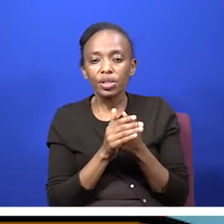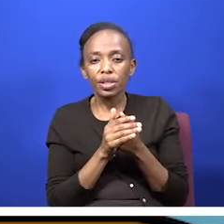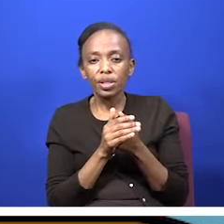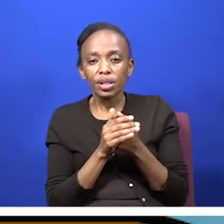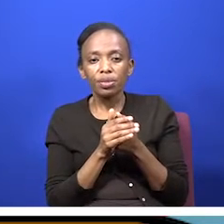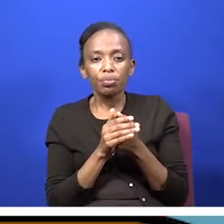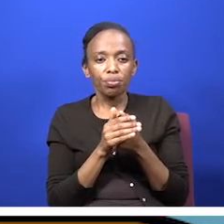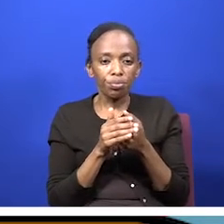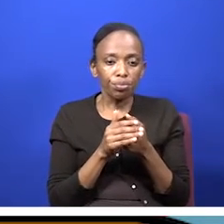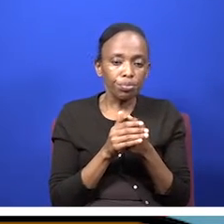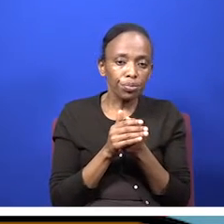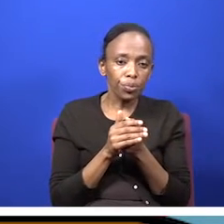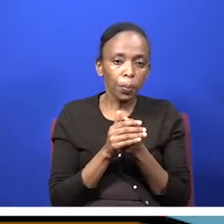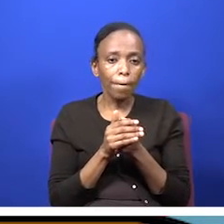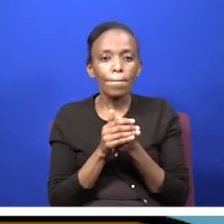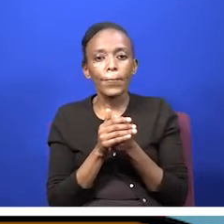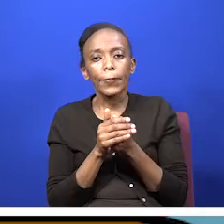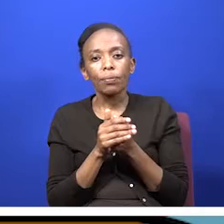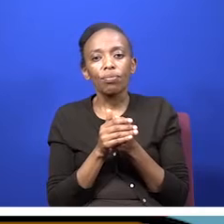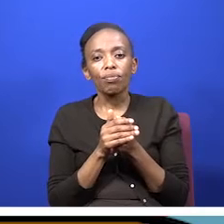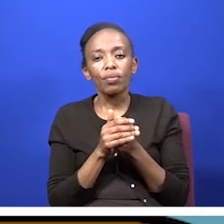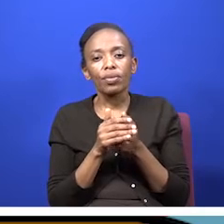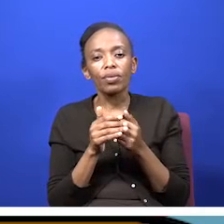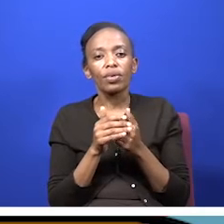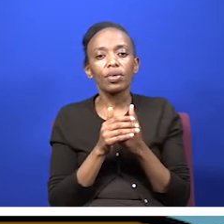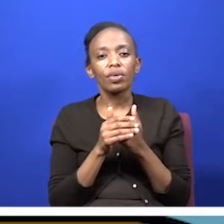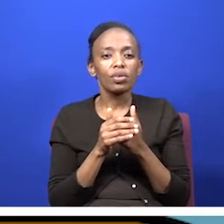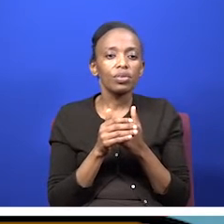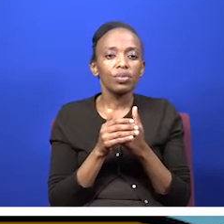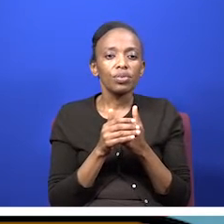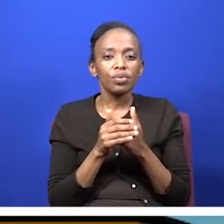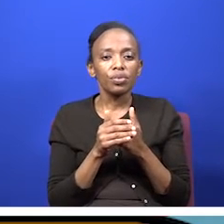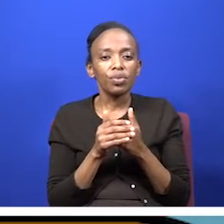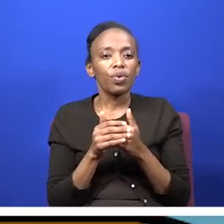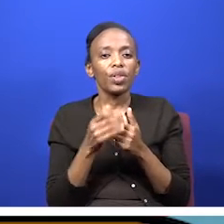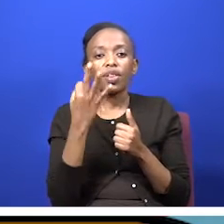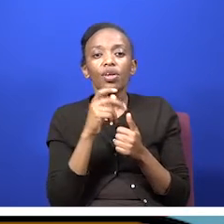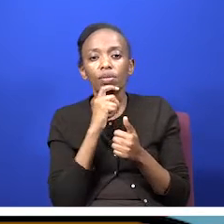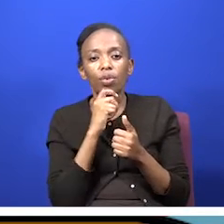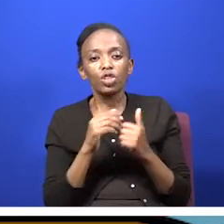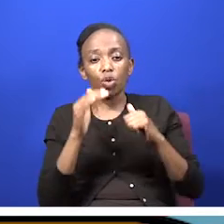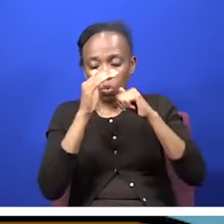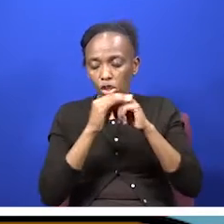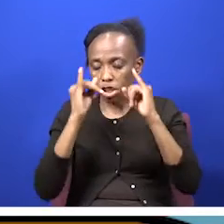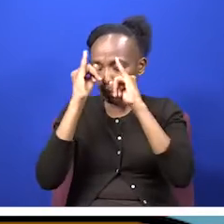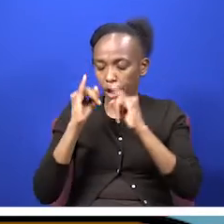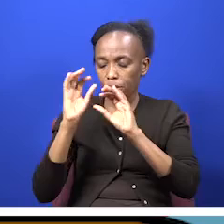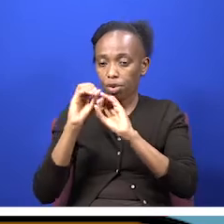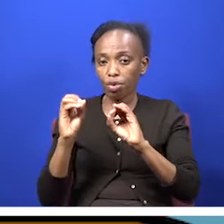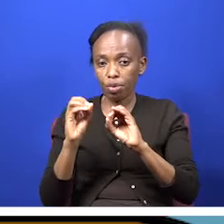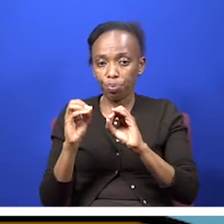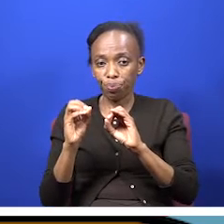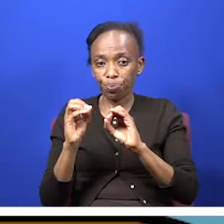again? Shadrach, Meshach, and Abednego. They did not